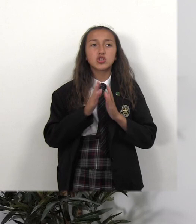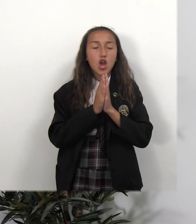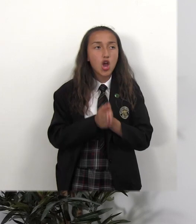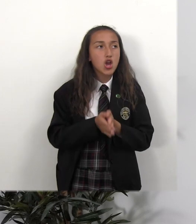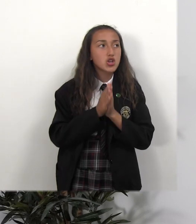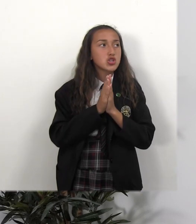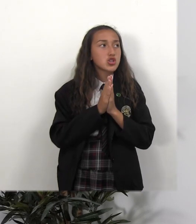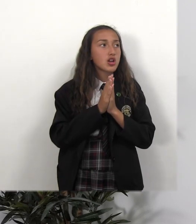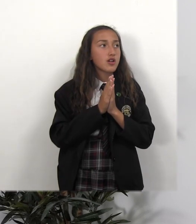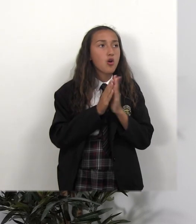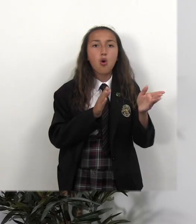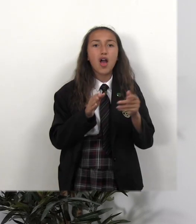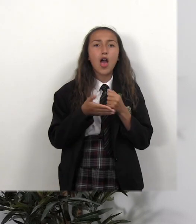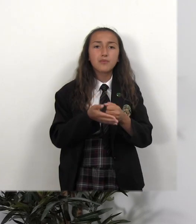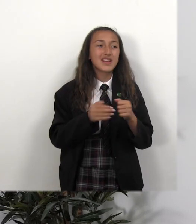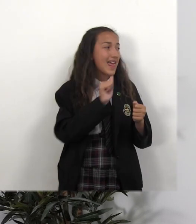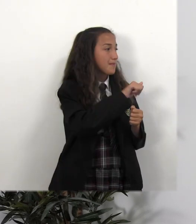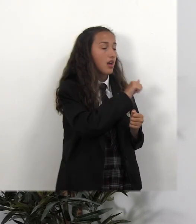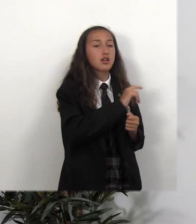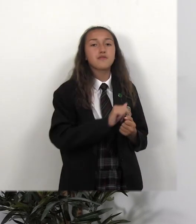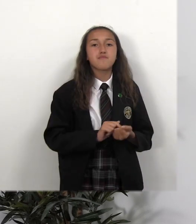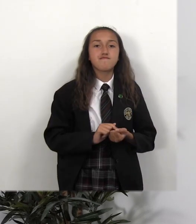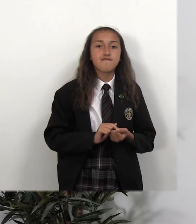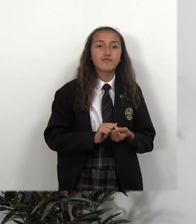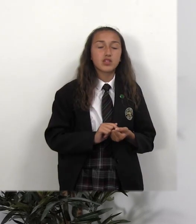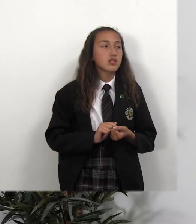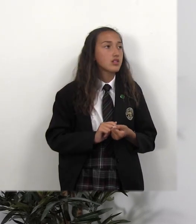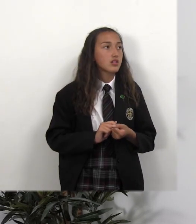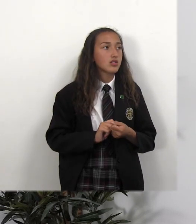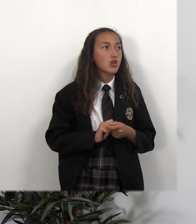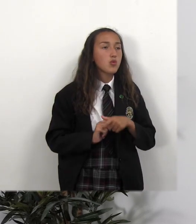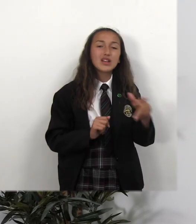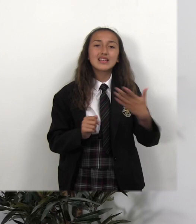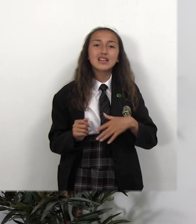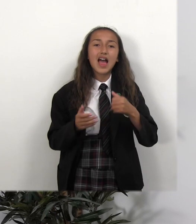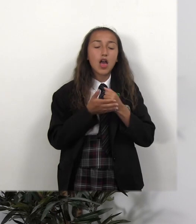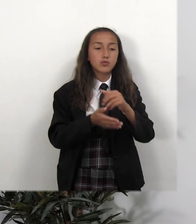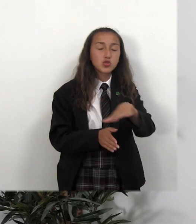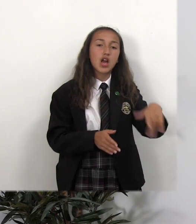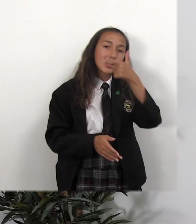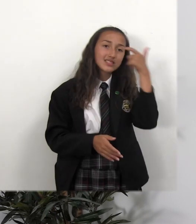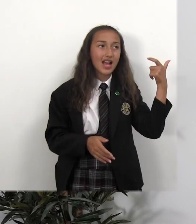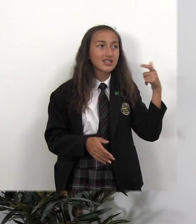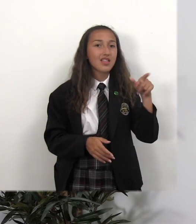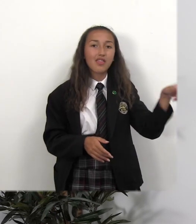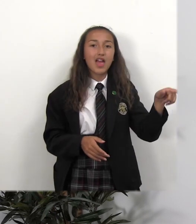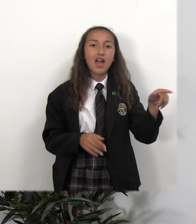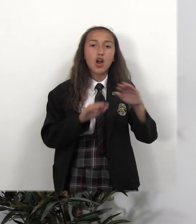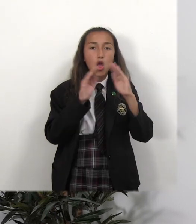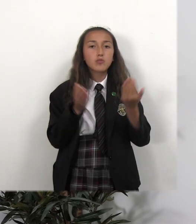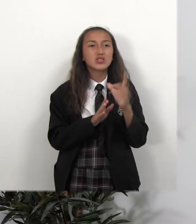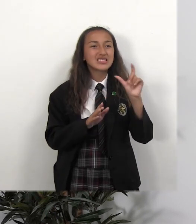or generally helping neighbours. We also work hard to help students understand that they are